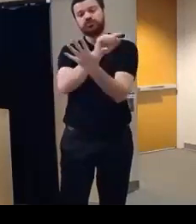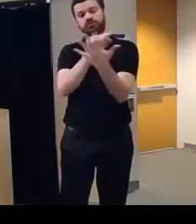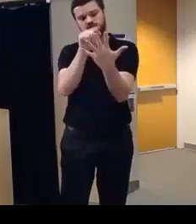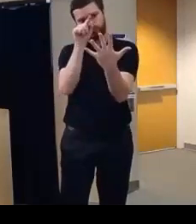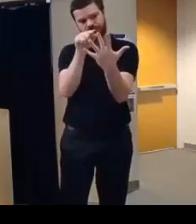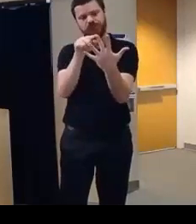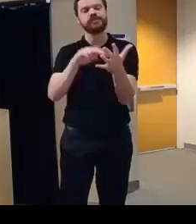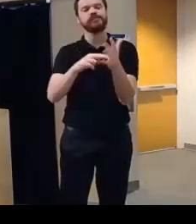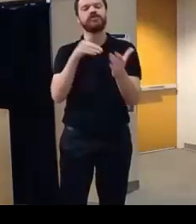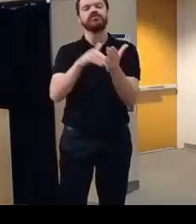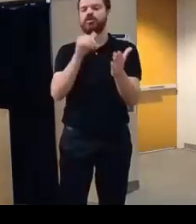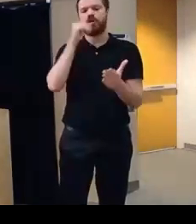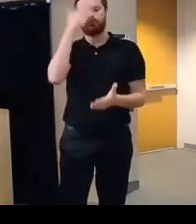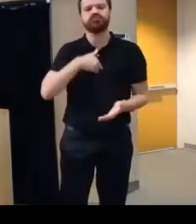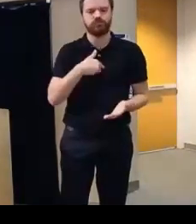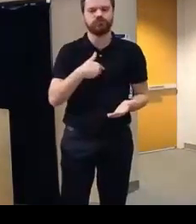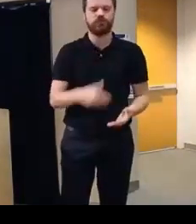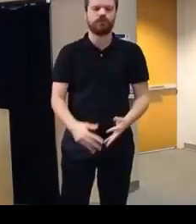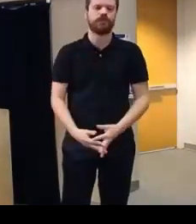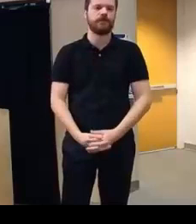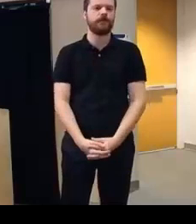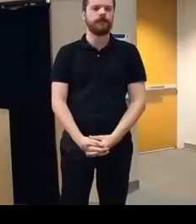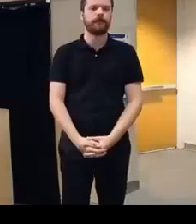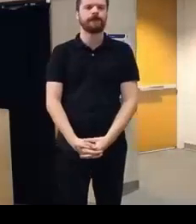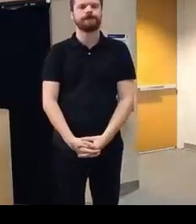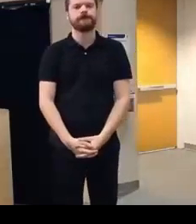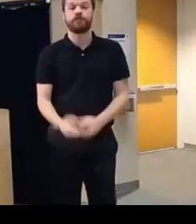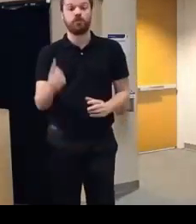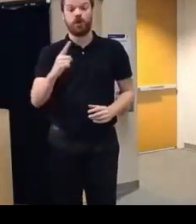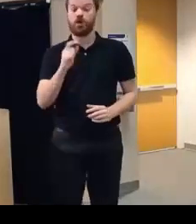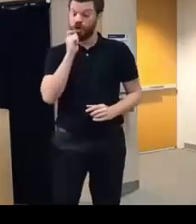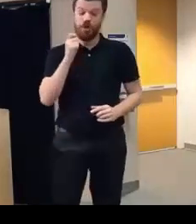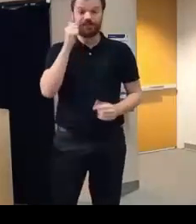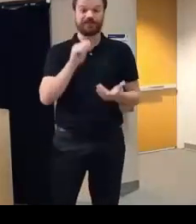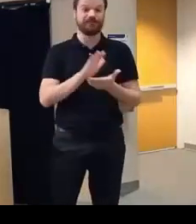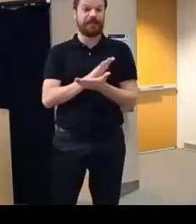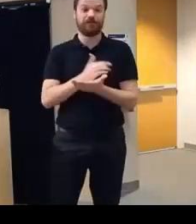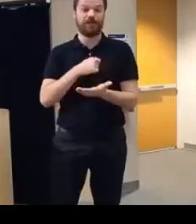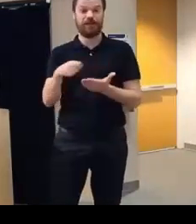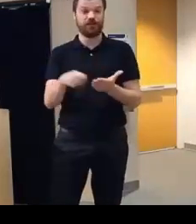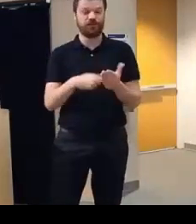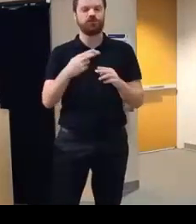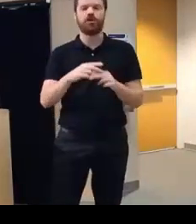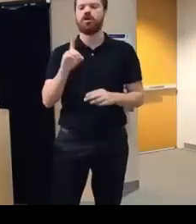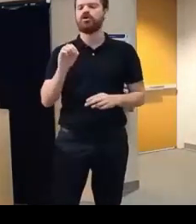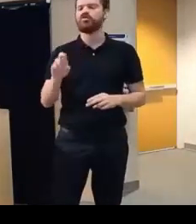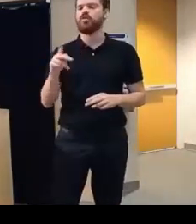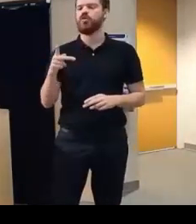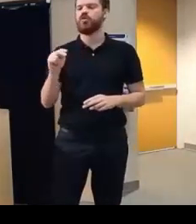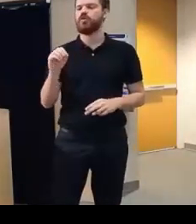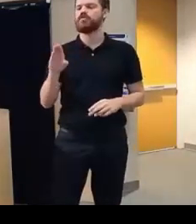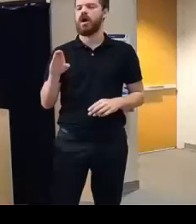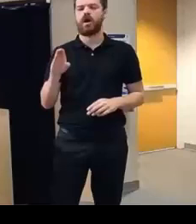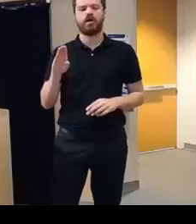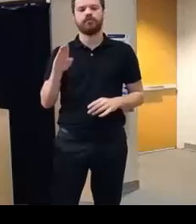it. And one of the coolest papers that I've ever written was called The Doorknob Phenomenon.